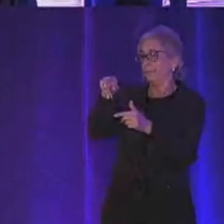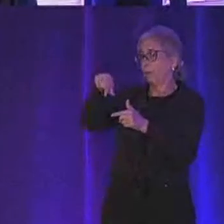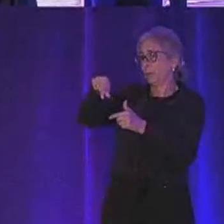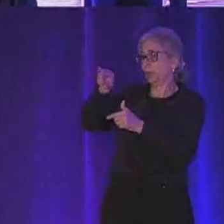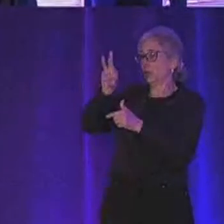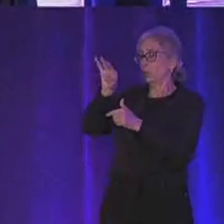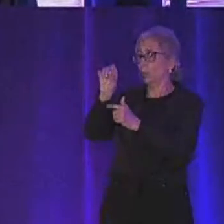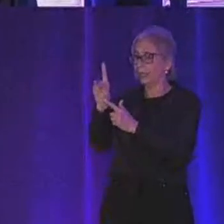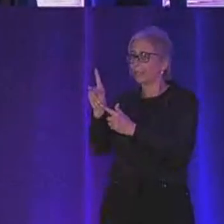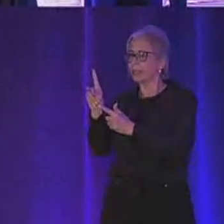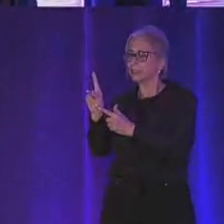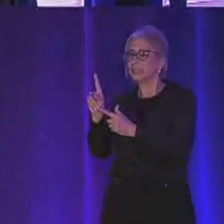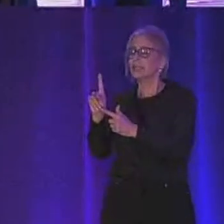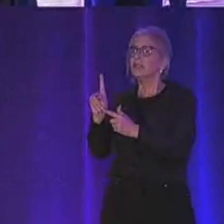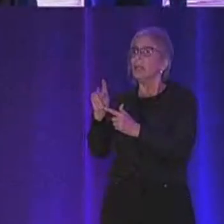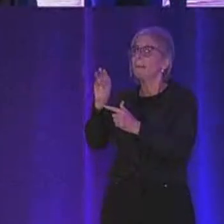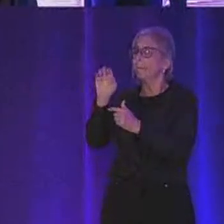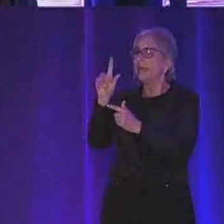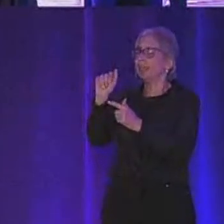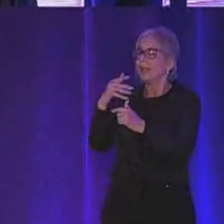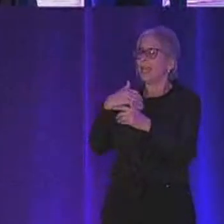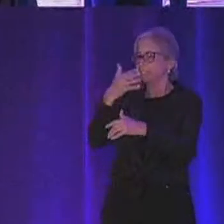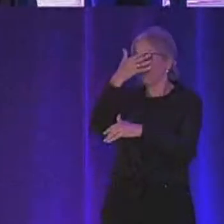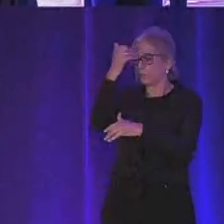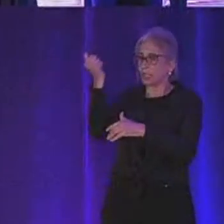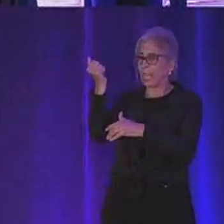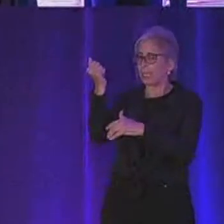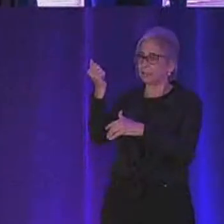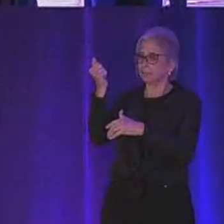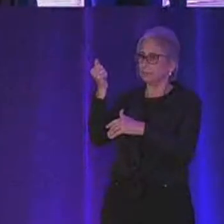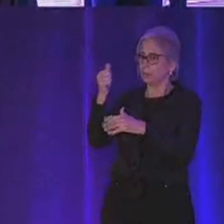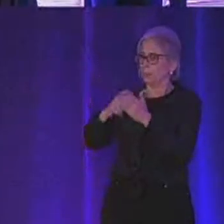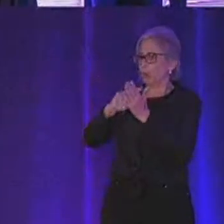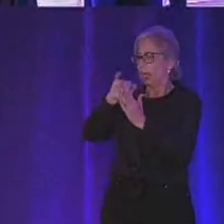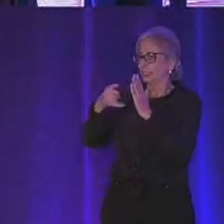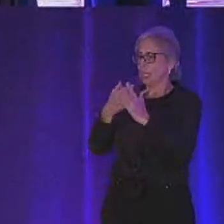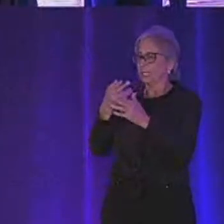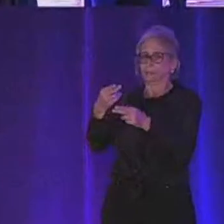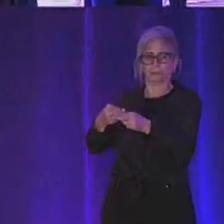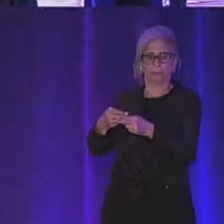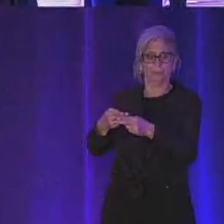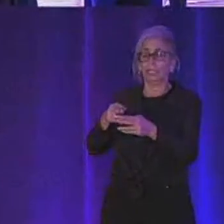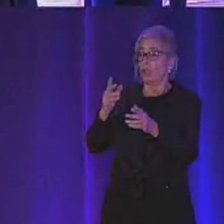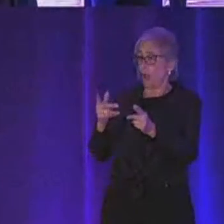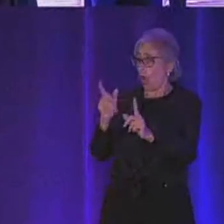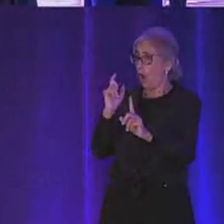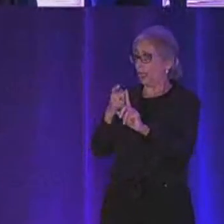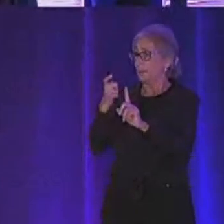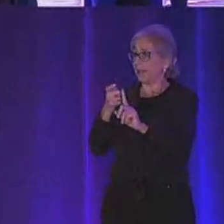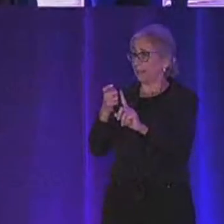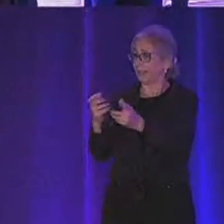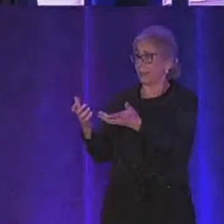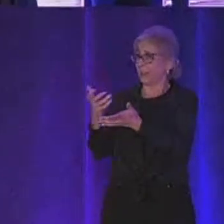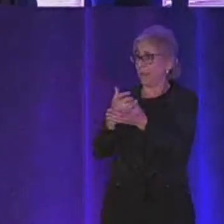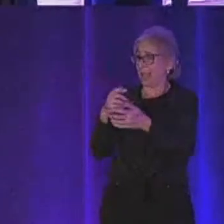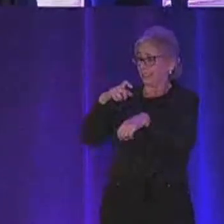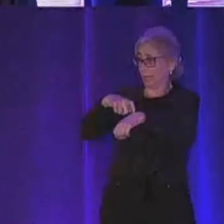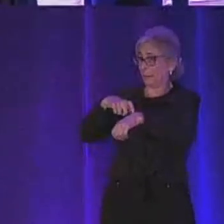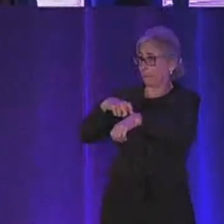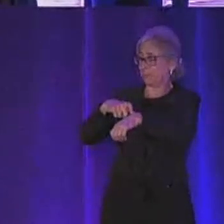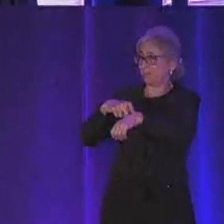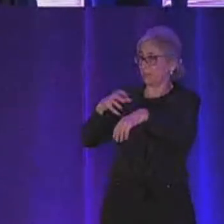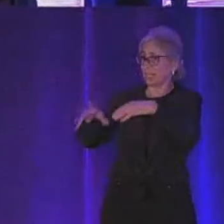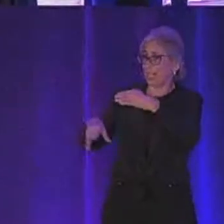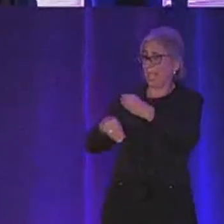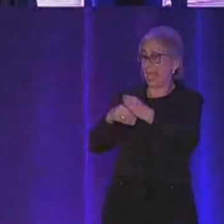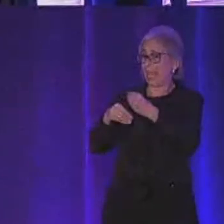upcoming project from Meta called the Forget compiler that will do this. It will automatically, at compile time, add use memo